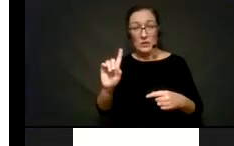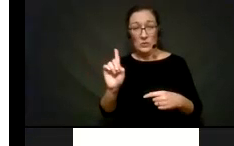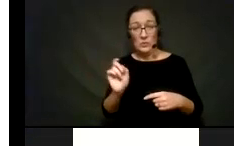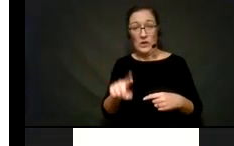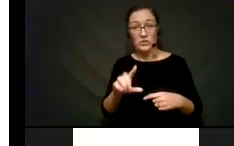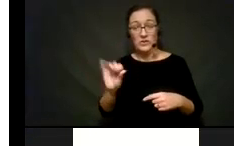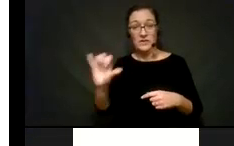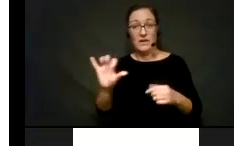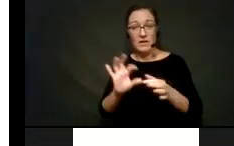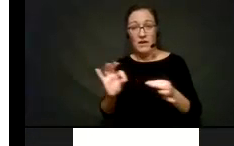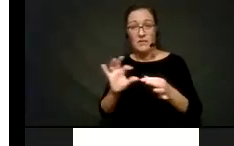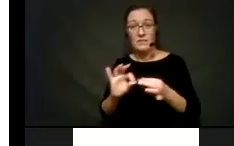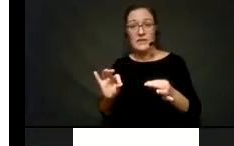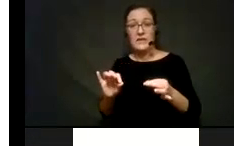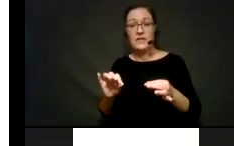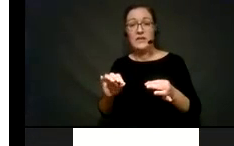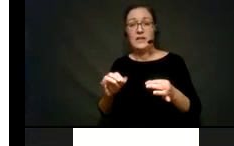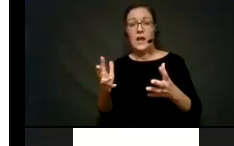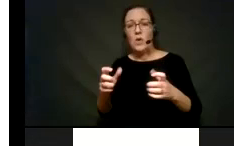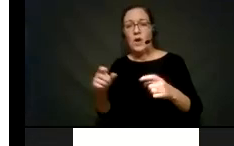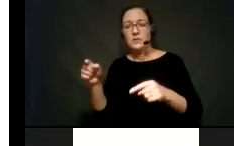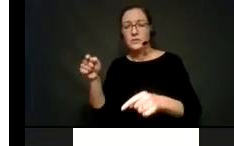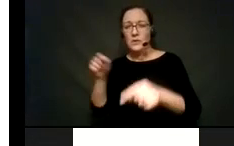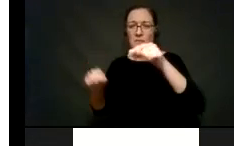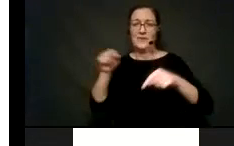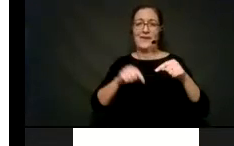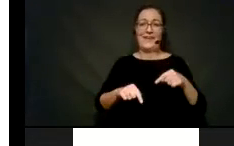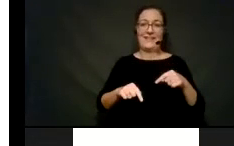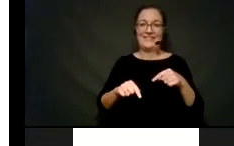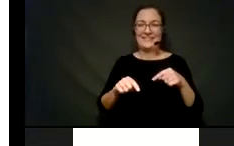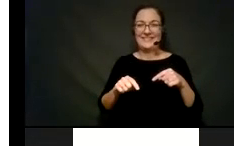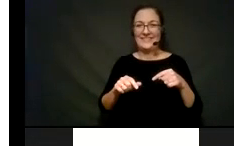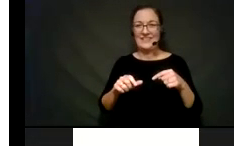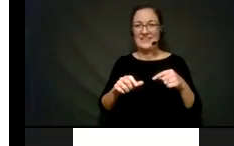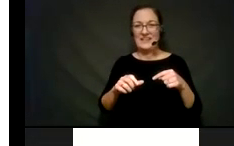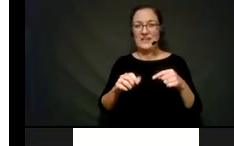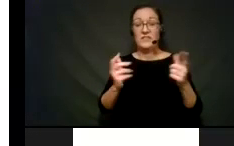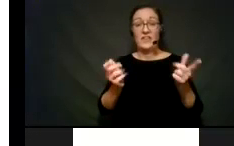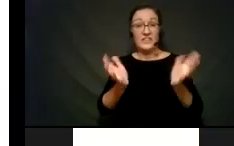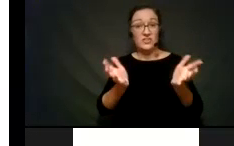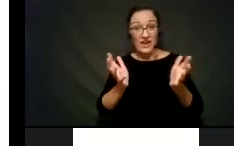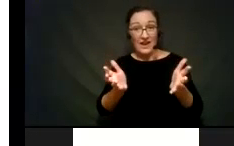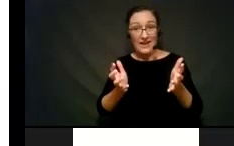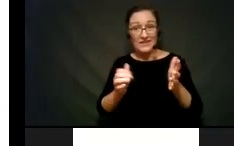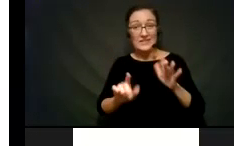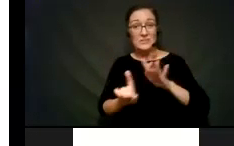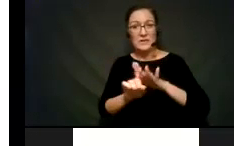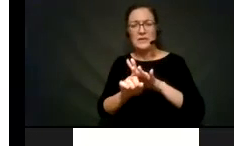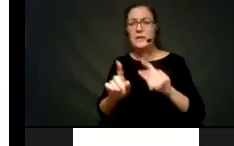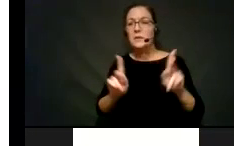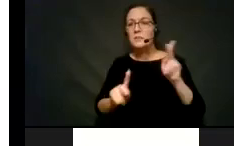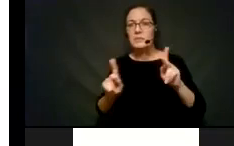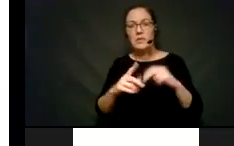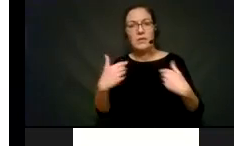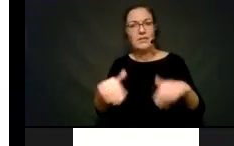to go back to some of the pieces that have been raised in the chat. People are asking a lot of